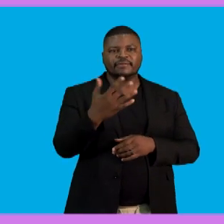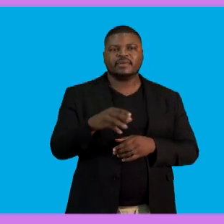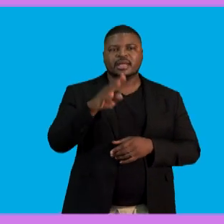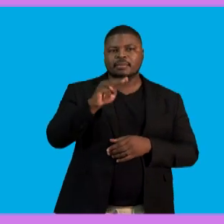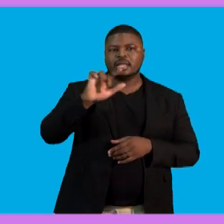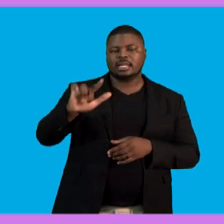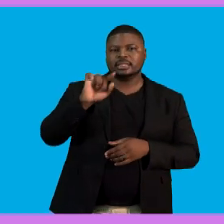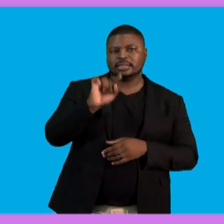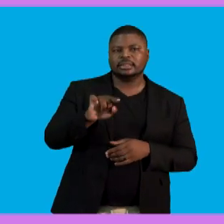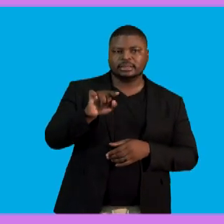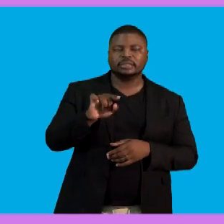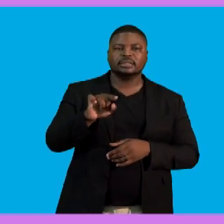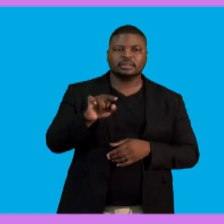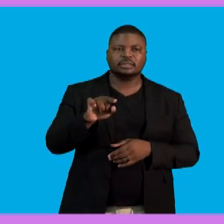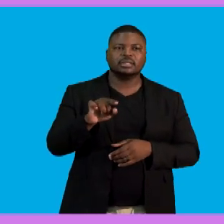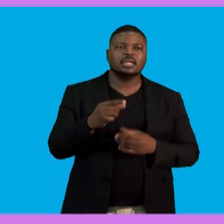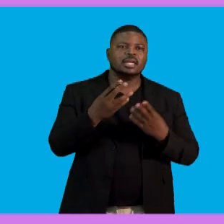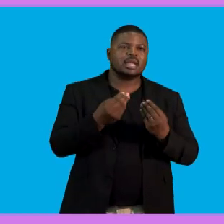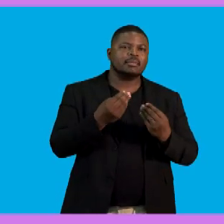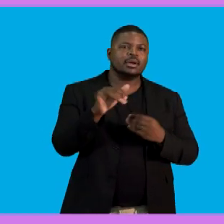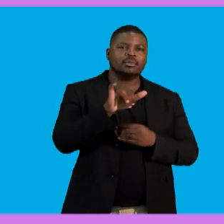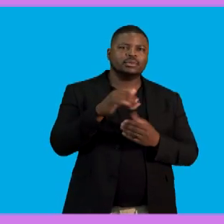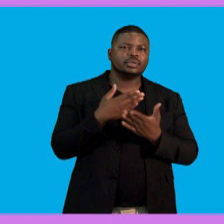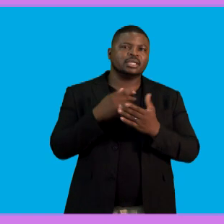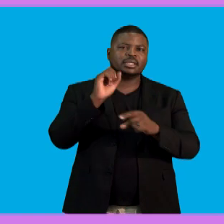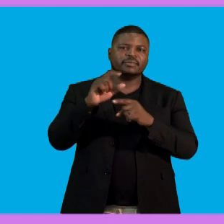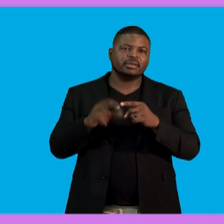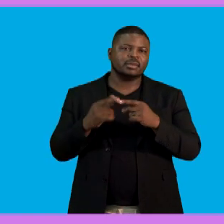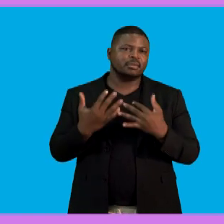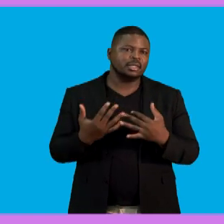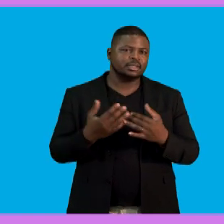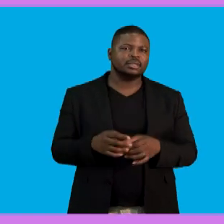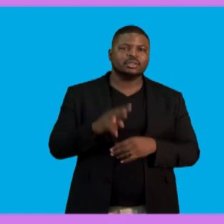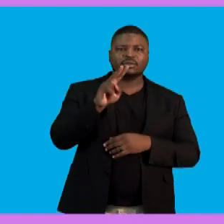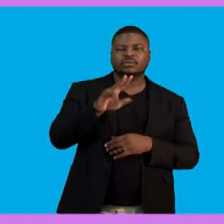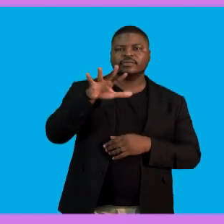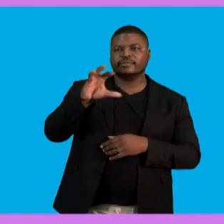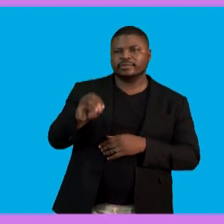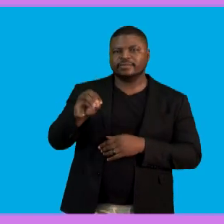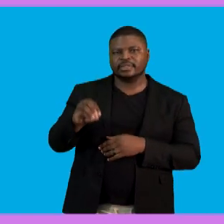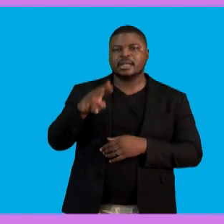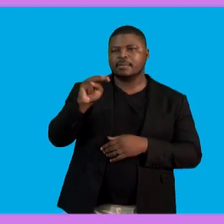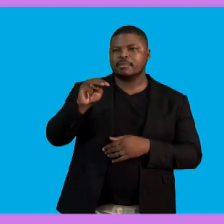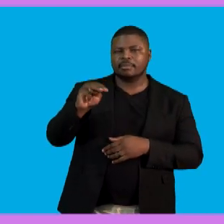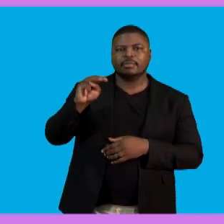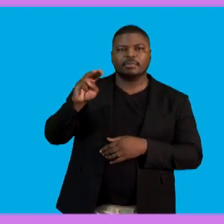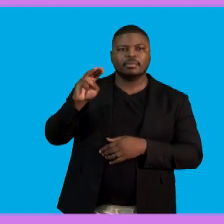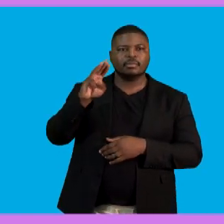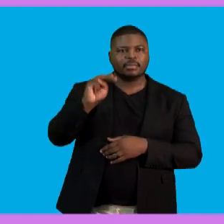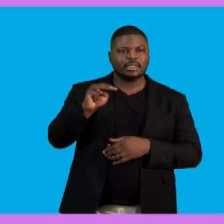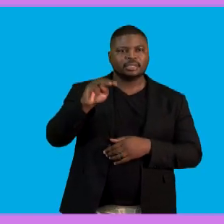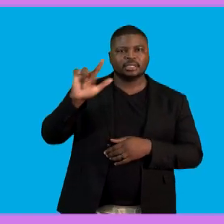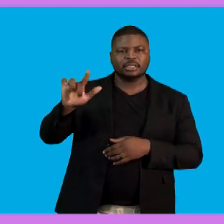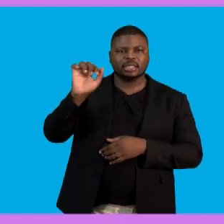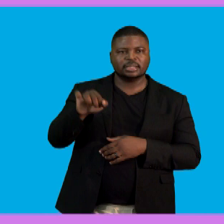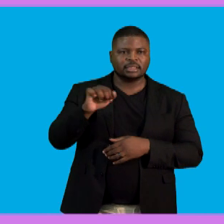375 milliliters and check on our conversion factor. Which number can we divide it by? We can divide it by 250 milliliters because they have the same units.